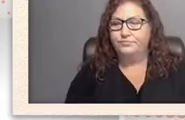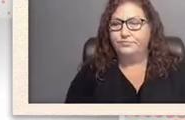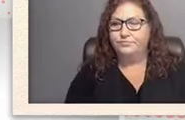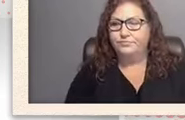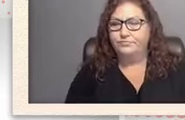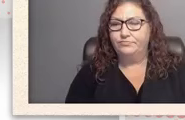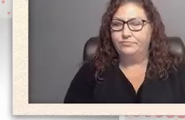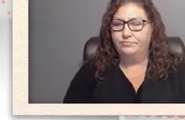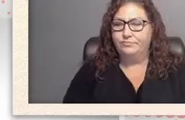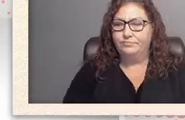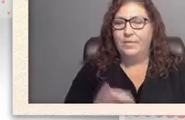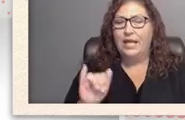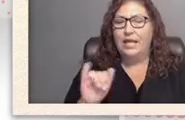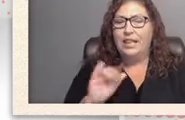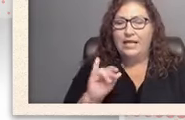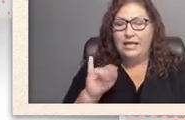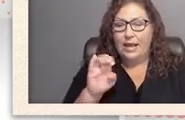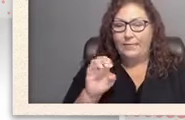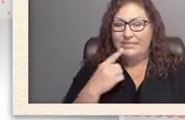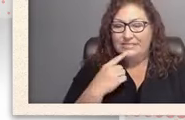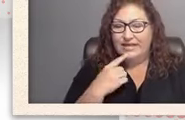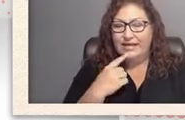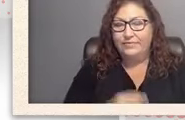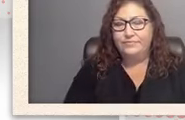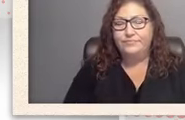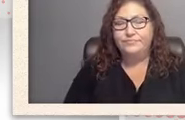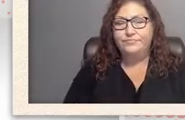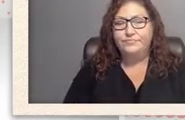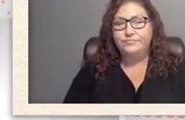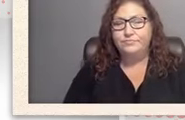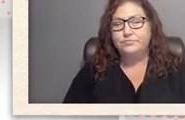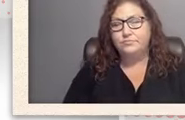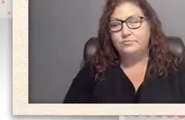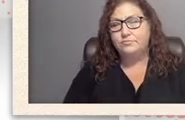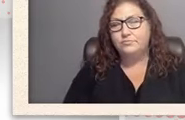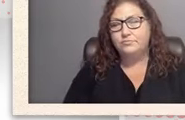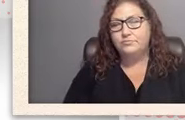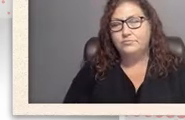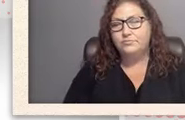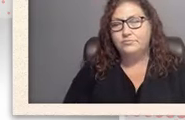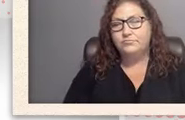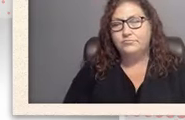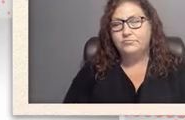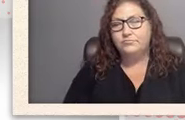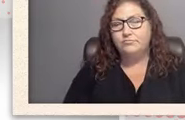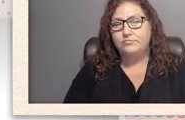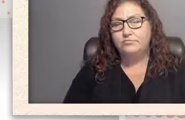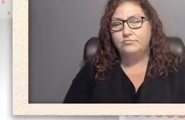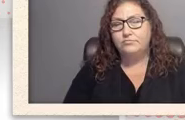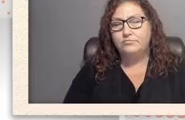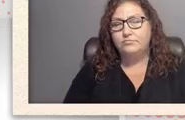As Debbie said, it is a project of